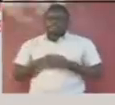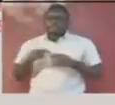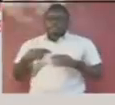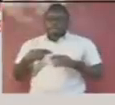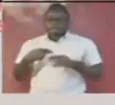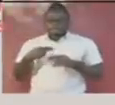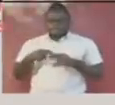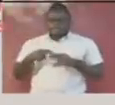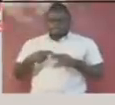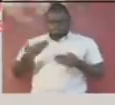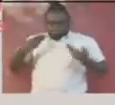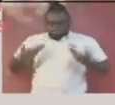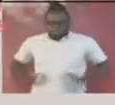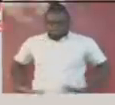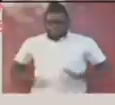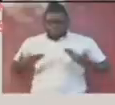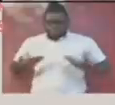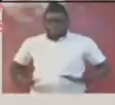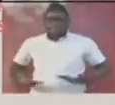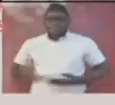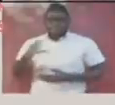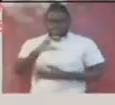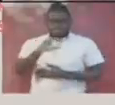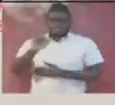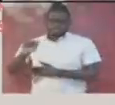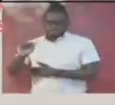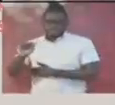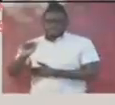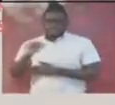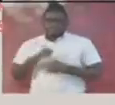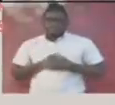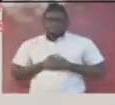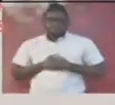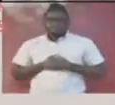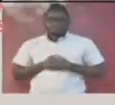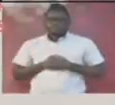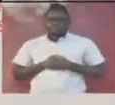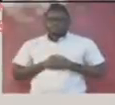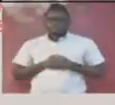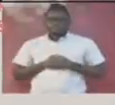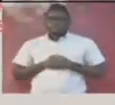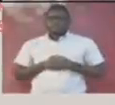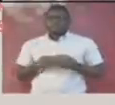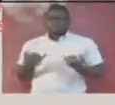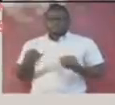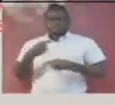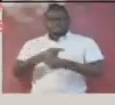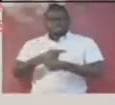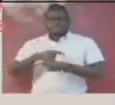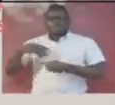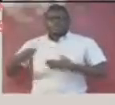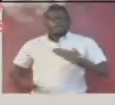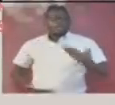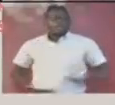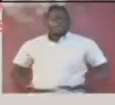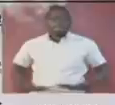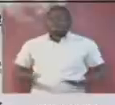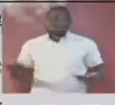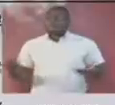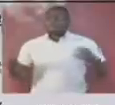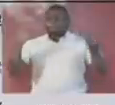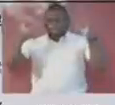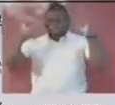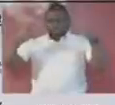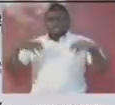Communication at the Ministry of Health, your moderator this morning. I invite the Minister of Health to make the opening presentation and give